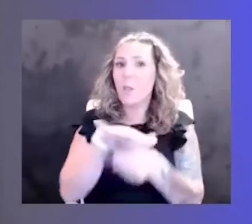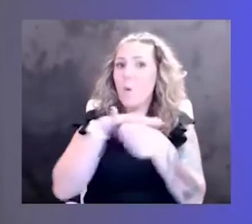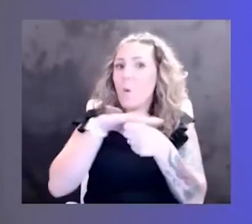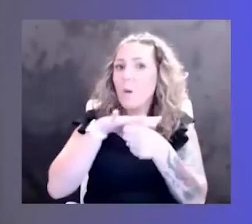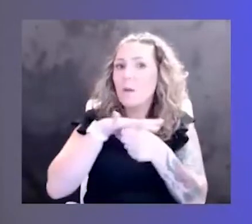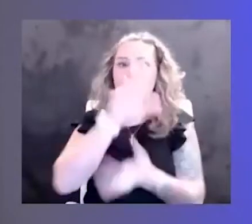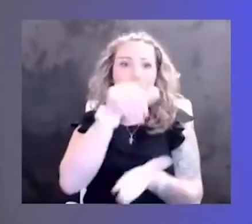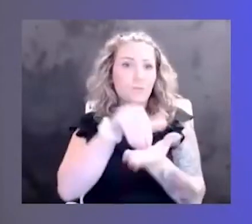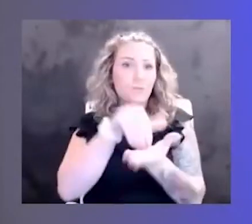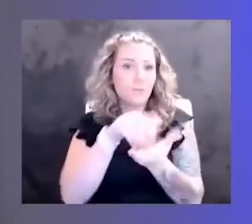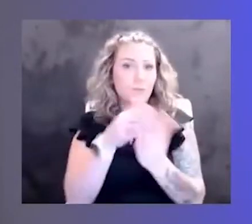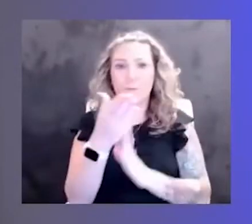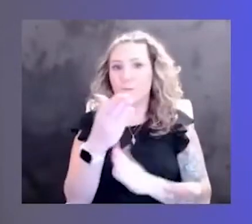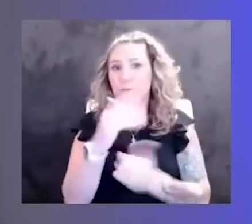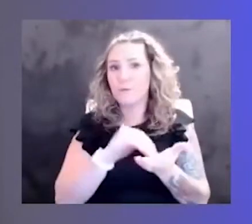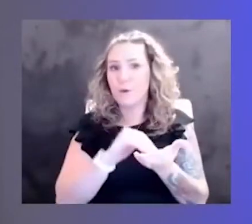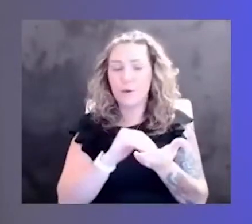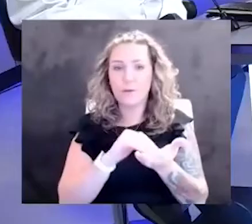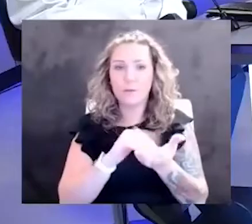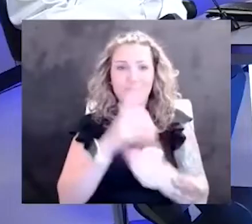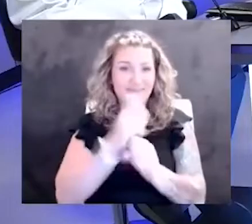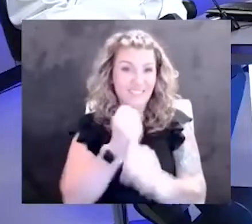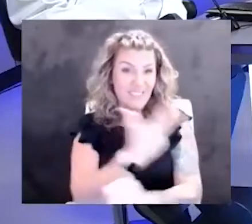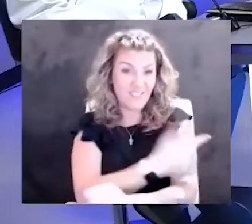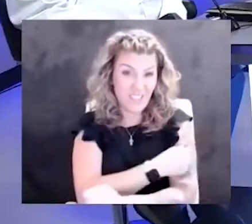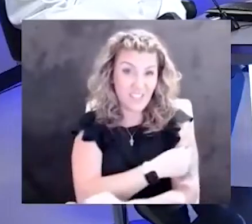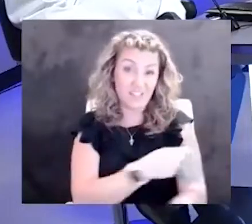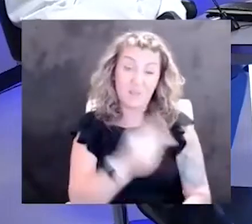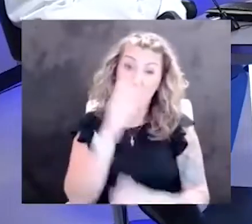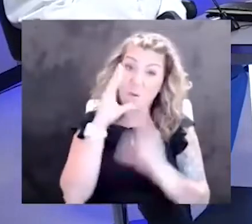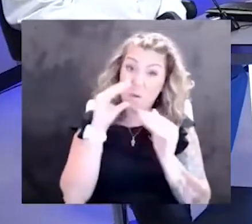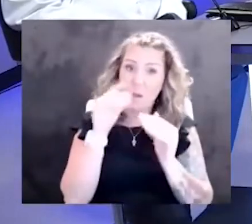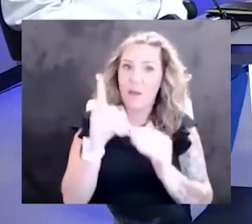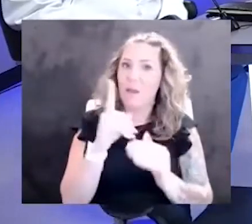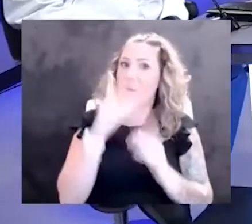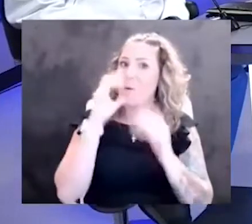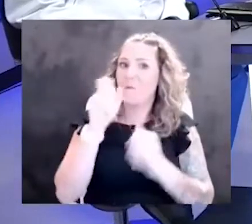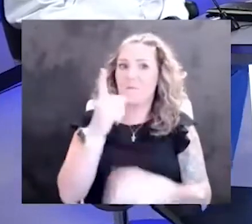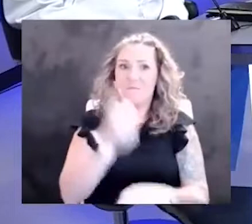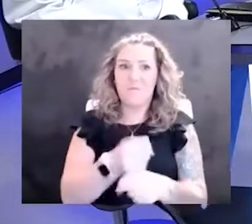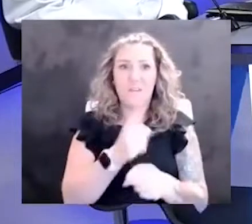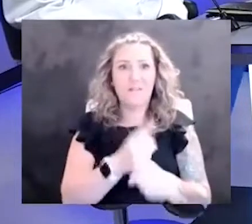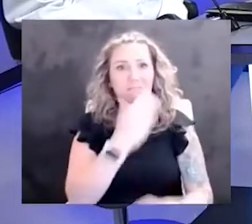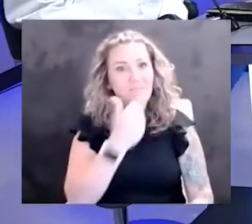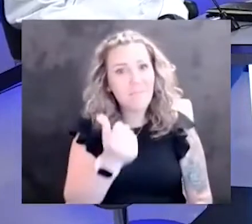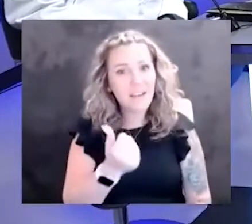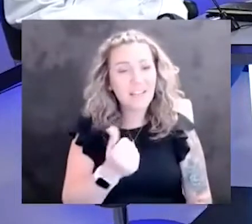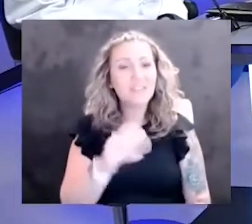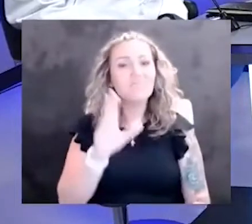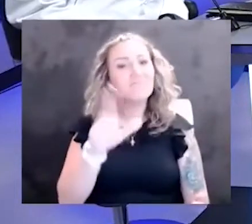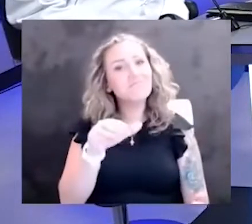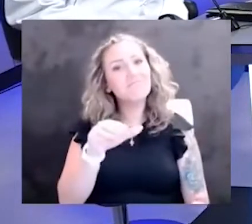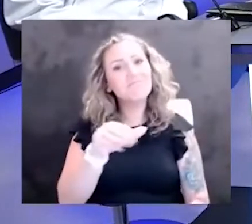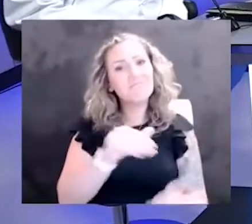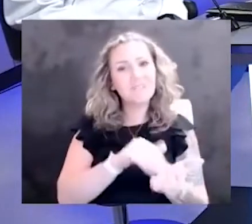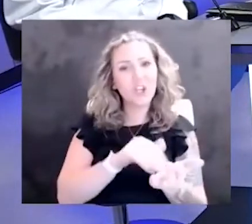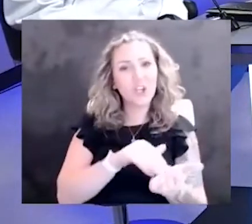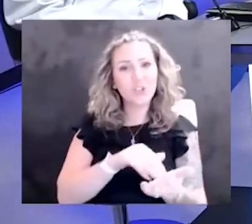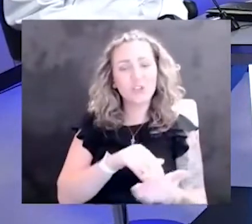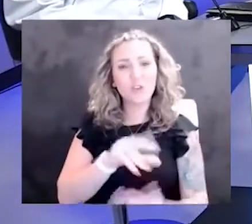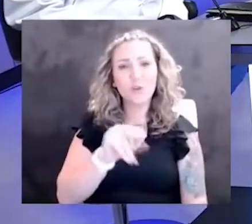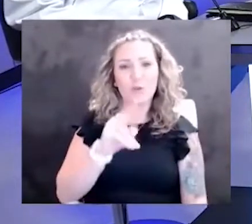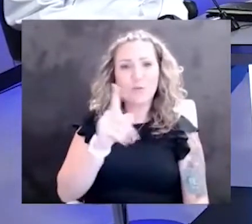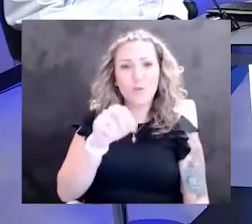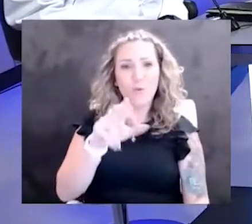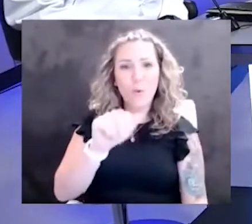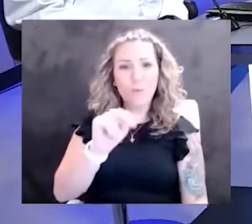their doctor gets vaccinated. Yeah, boy, I hope you're right. That would be the best, right? So, Dr. Orman, what are your thoughts about that whole general pandemic trend